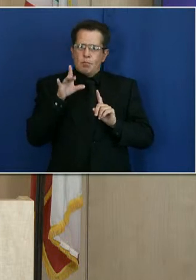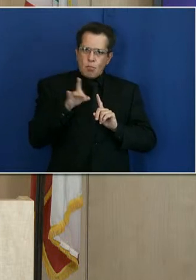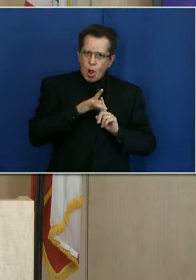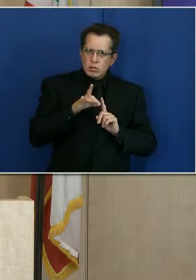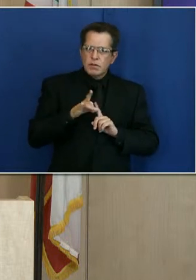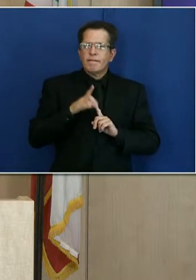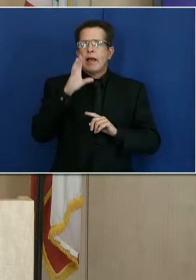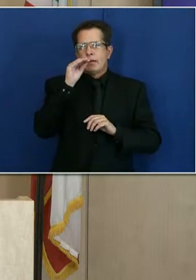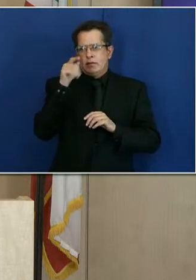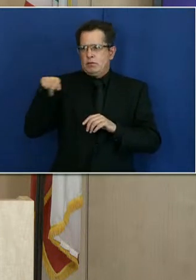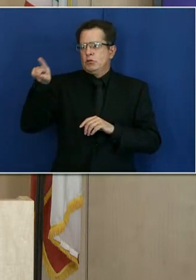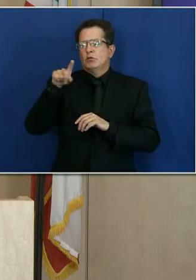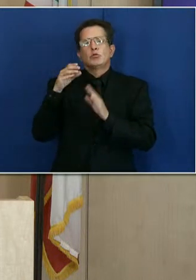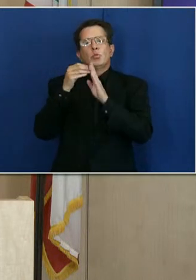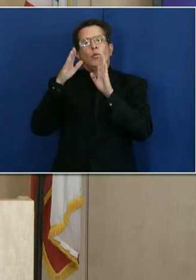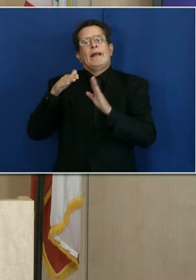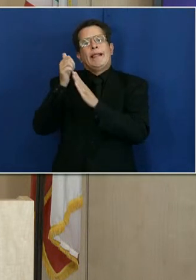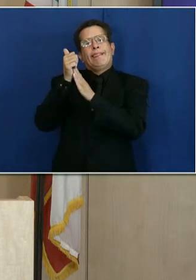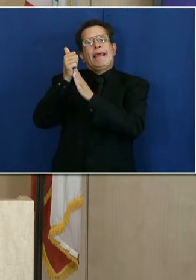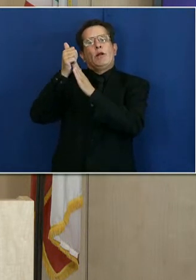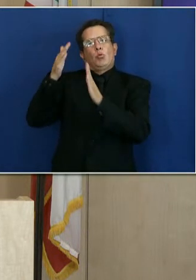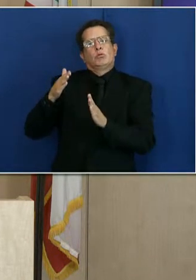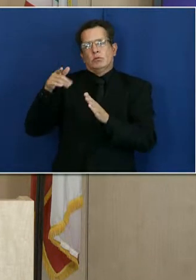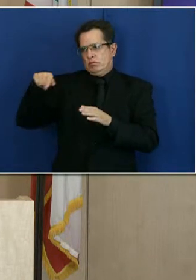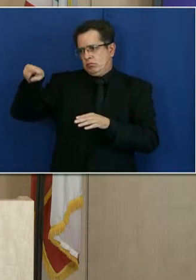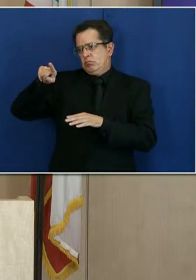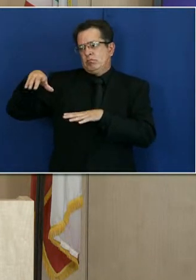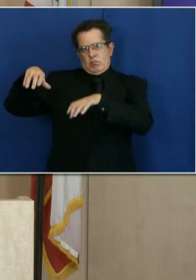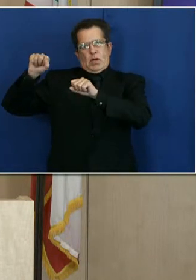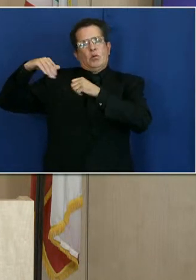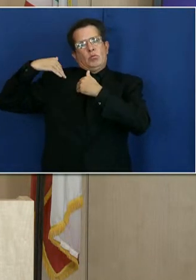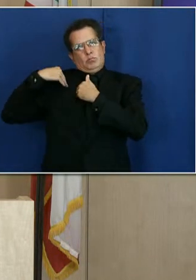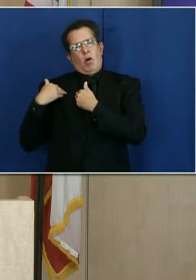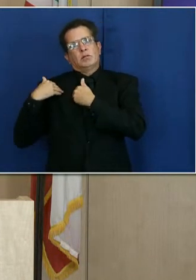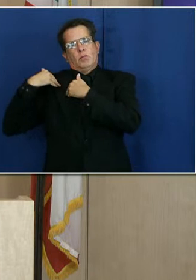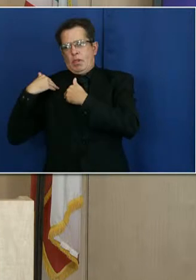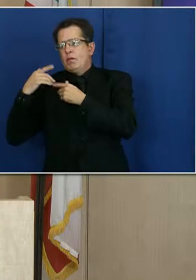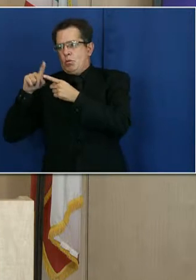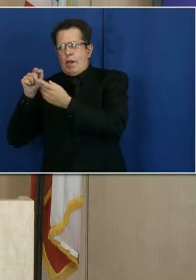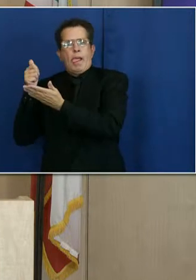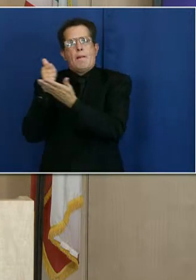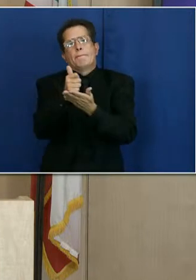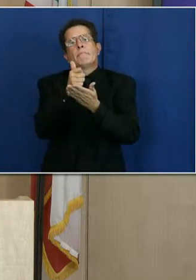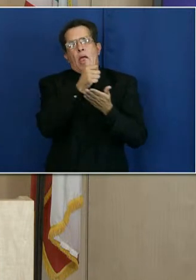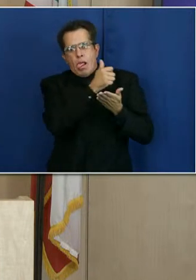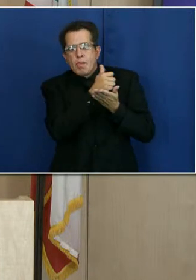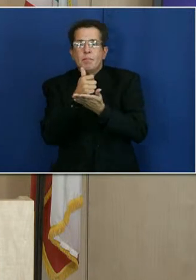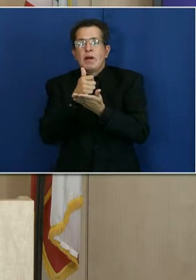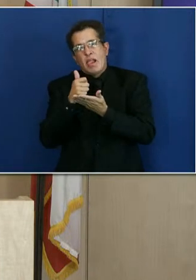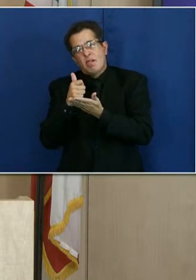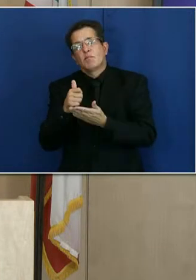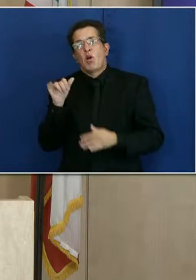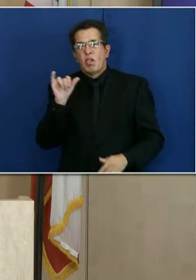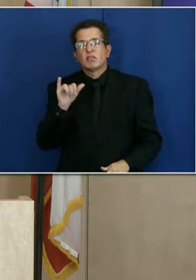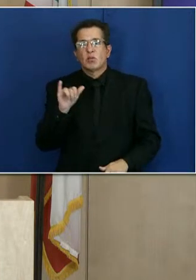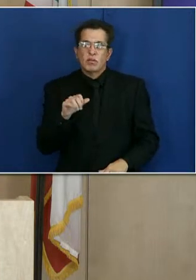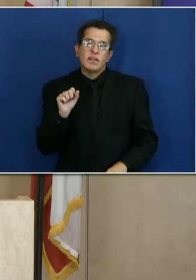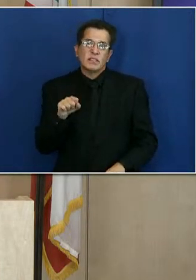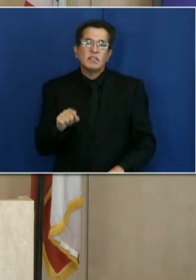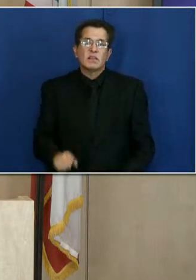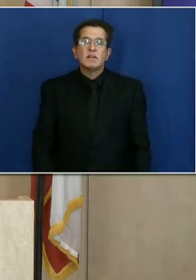our student leaders and other influencers within the student body in order to help push out that information.